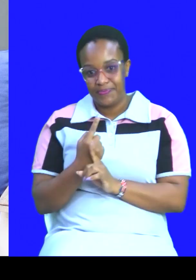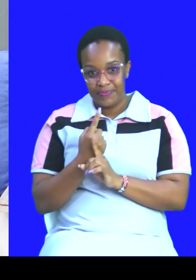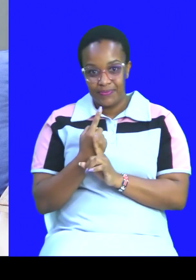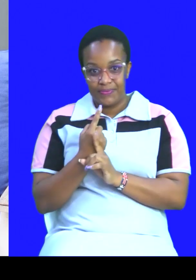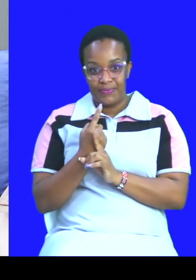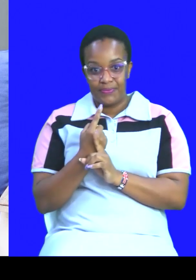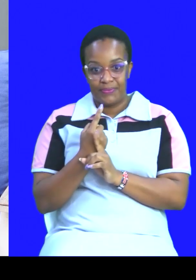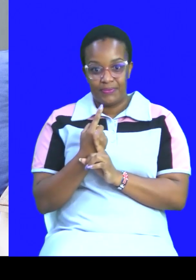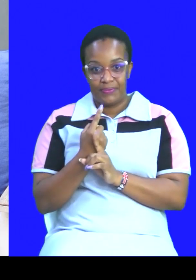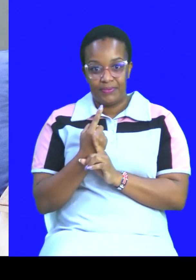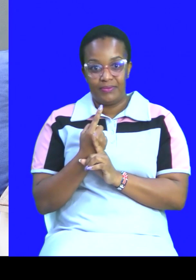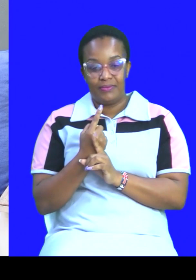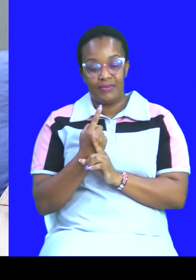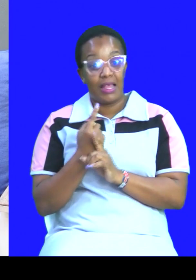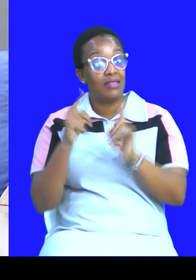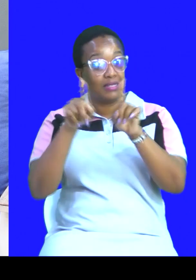and all that. And